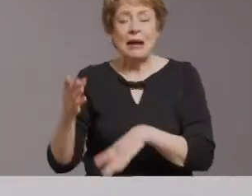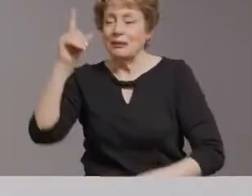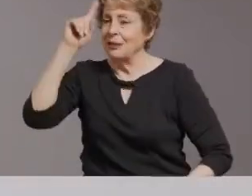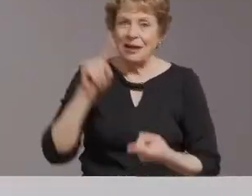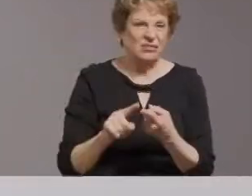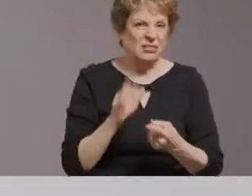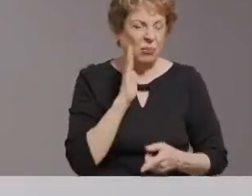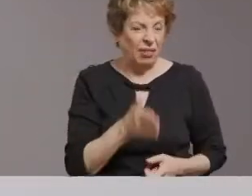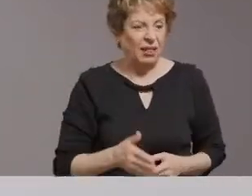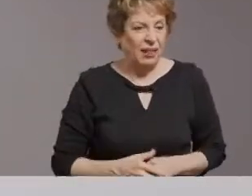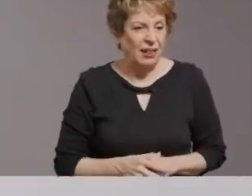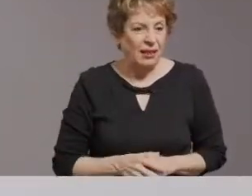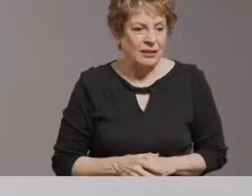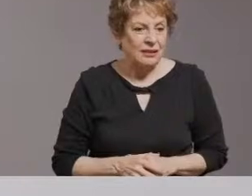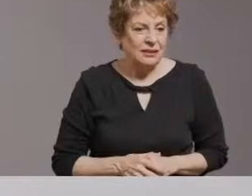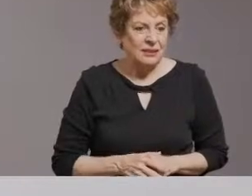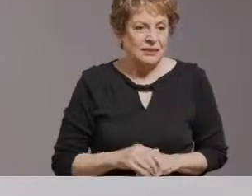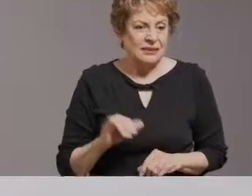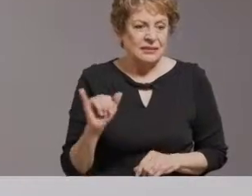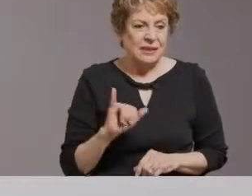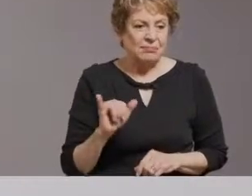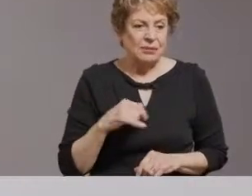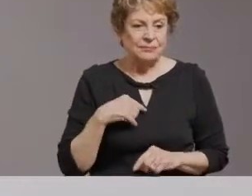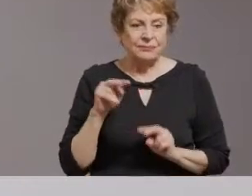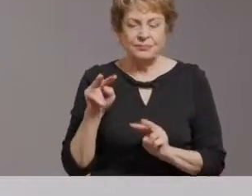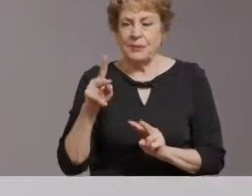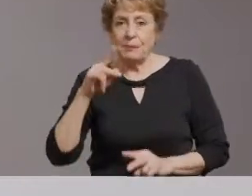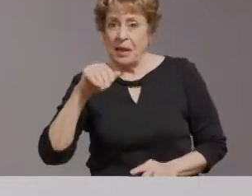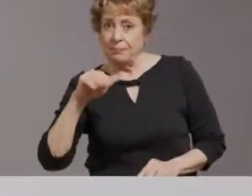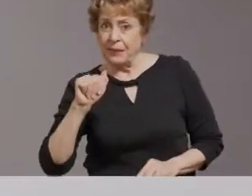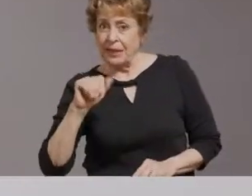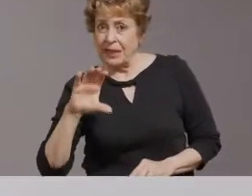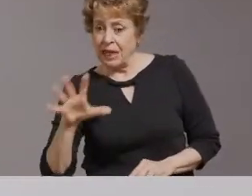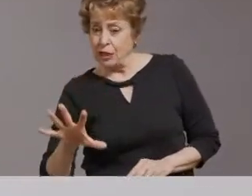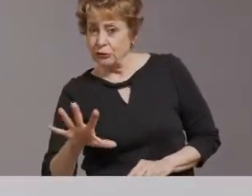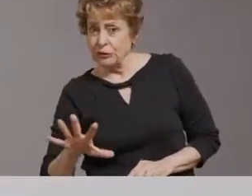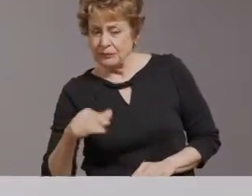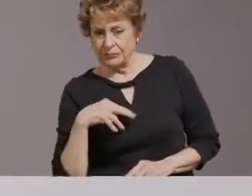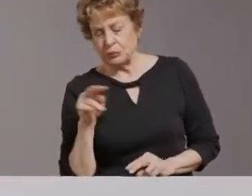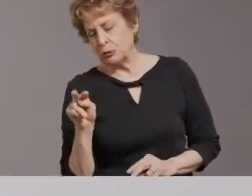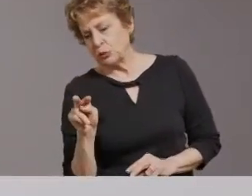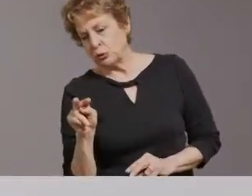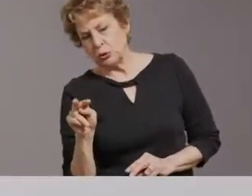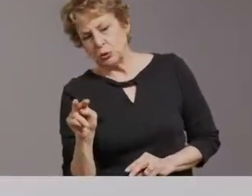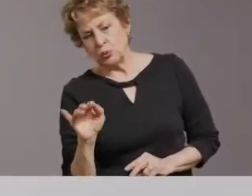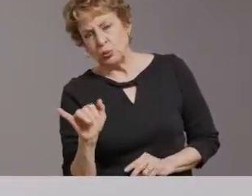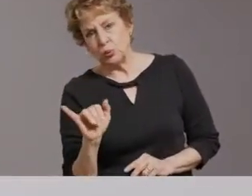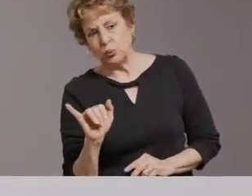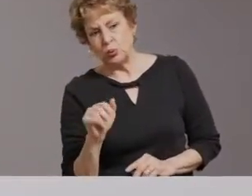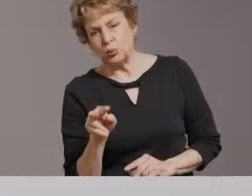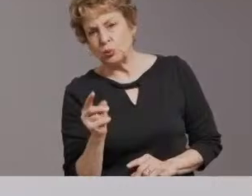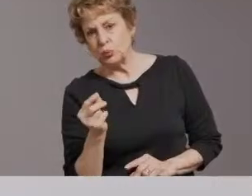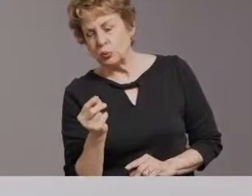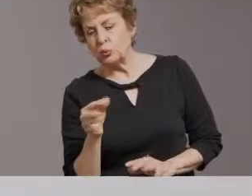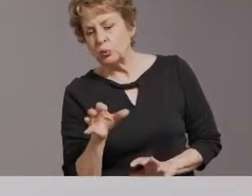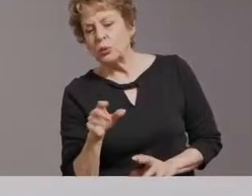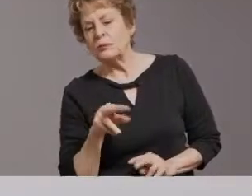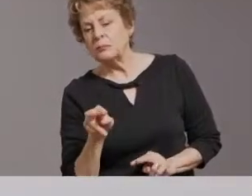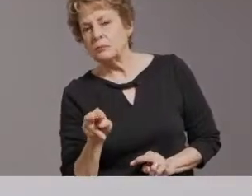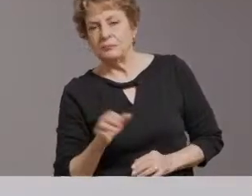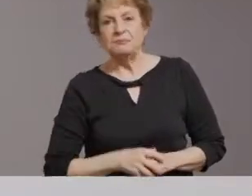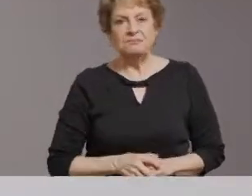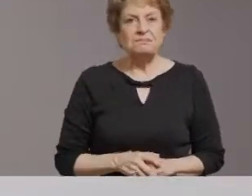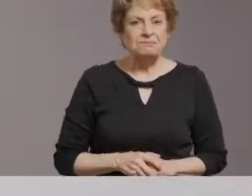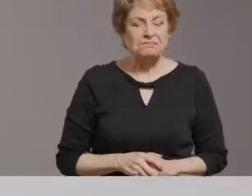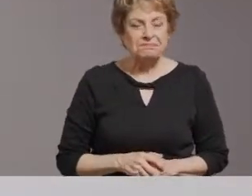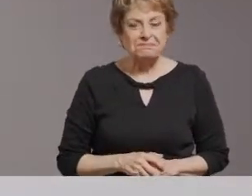to monitor as our public health activities. How much weight would you give to